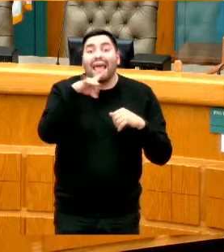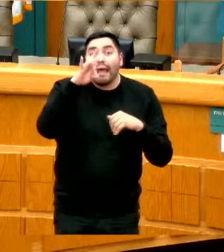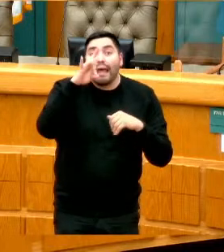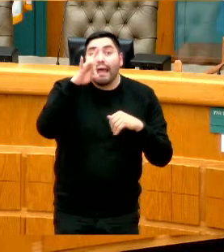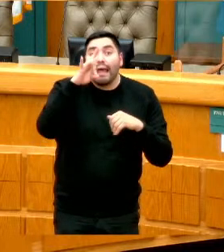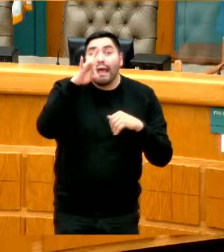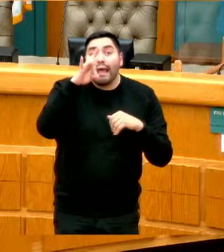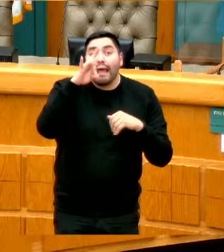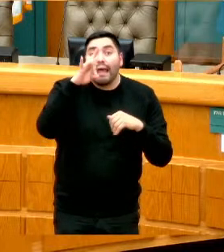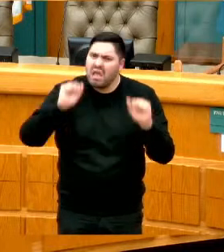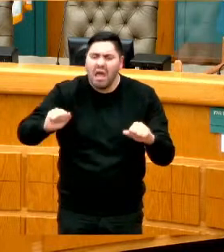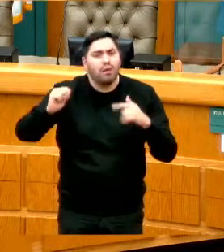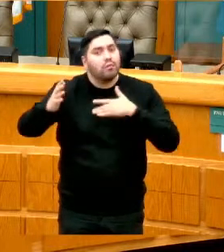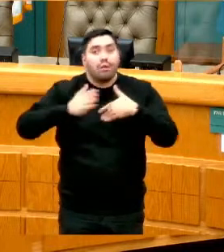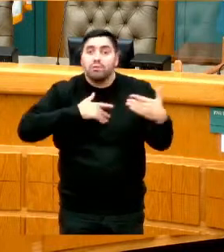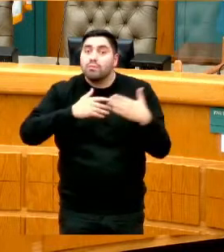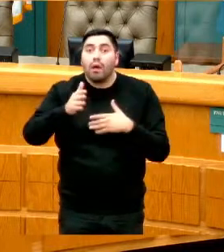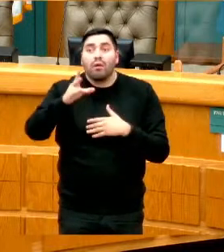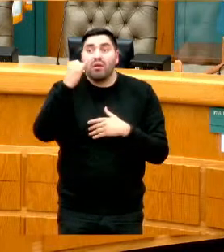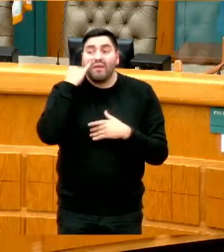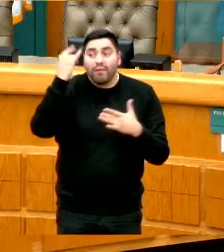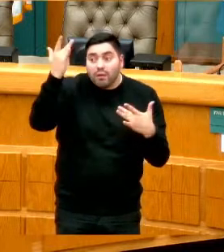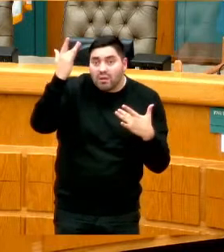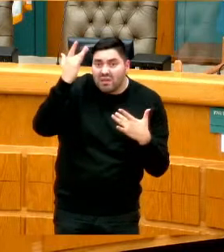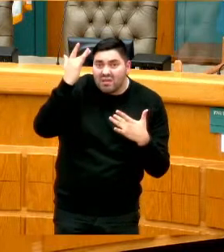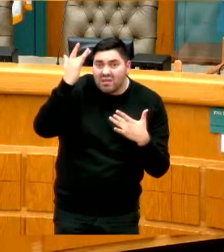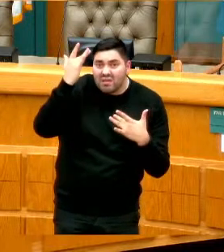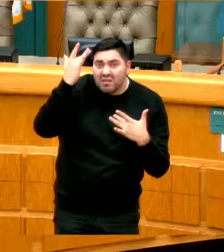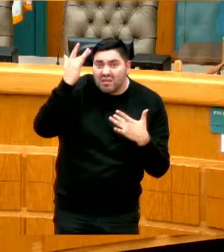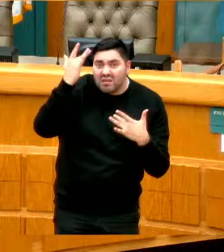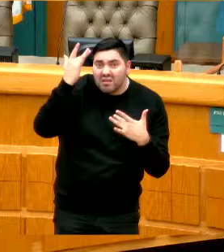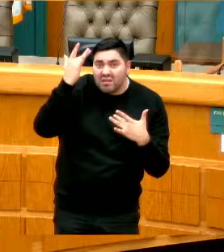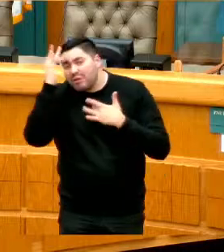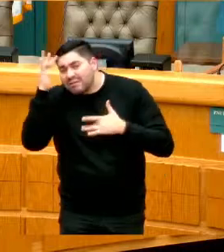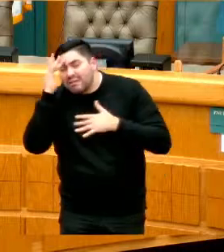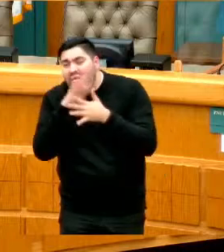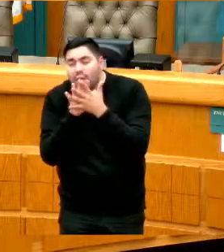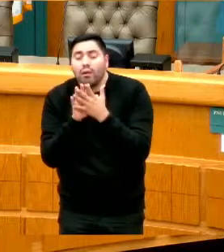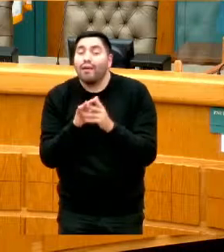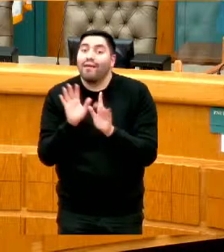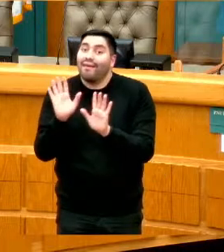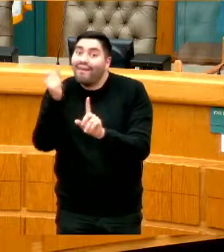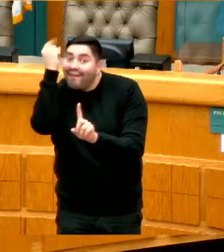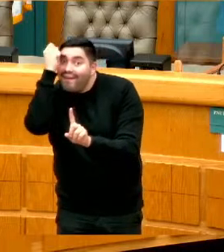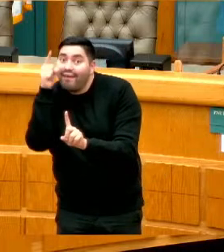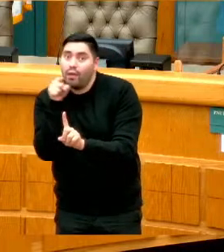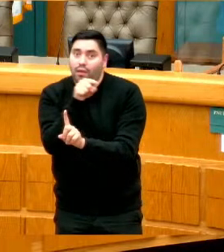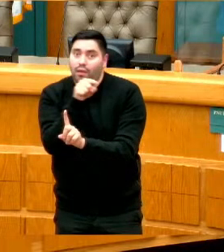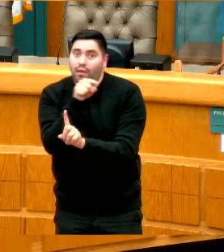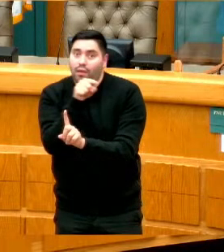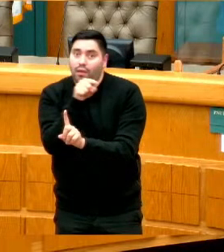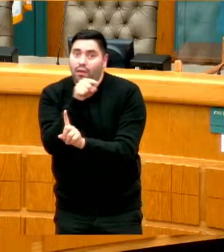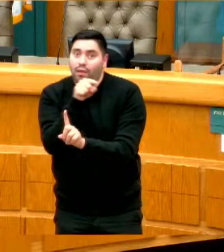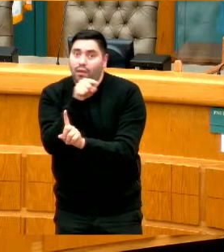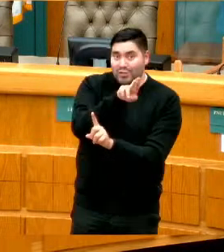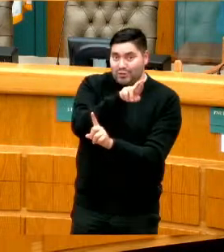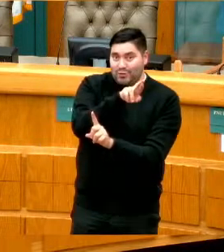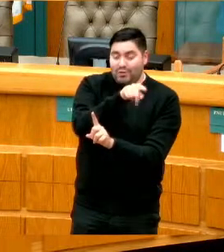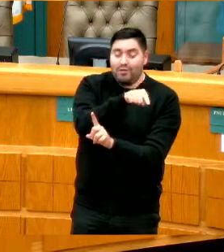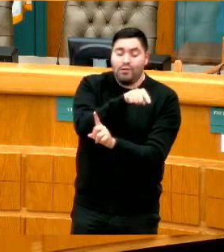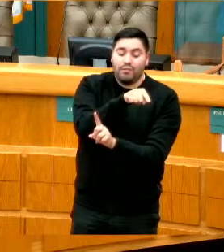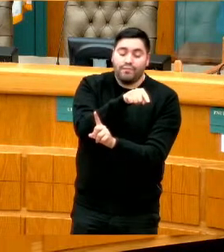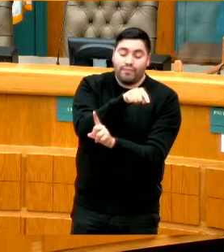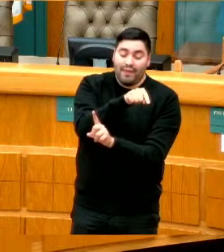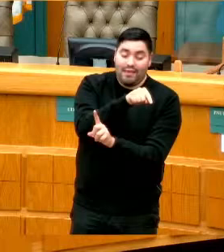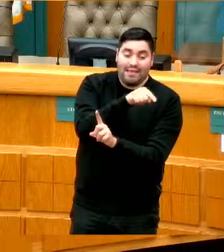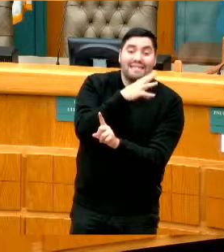18, regardless of any conditions, were eligible. For the Pfizer vaccine, it's 16 and up. So Moderna, 18 and